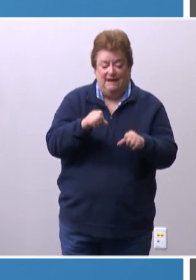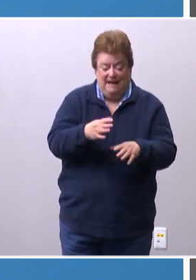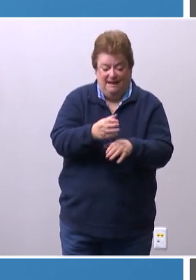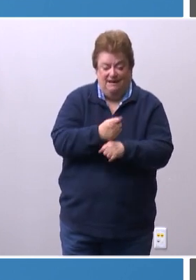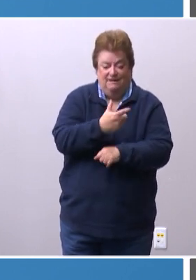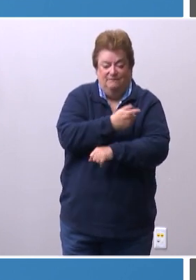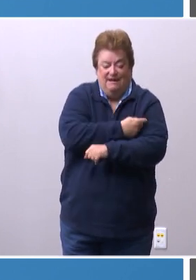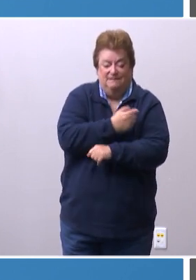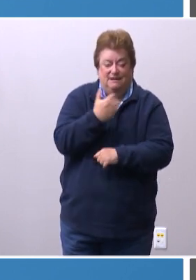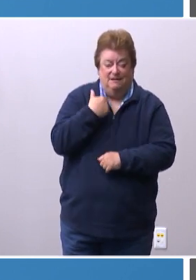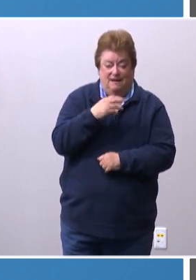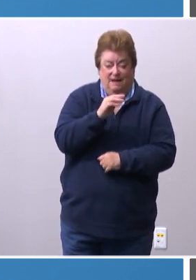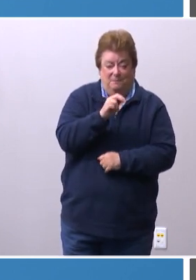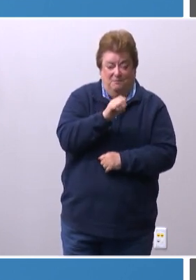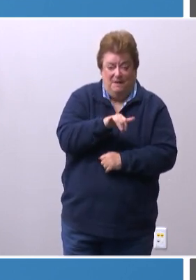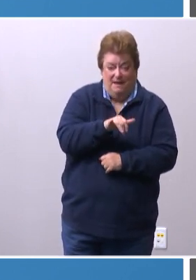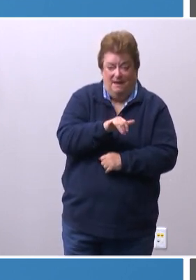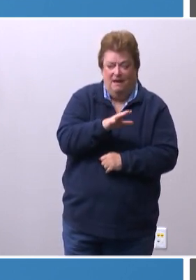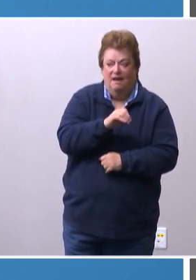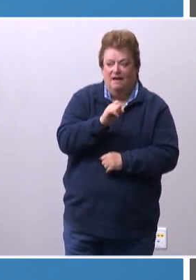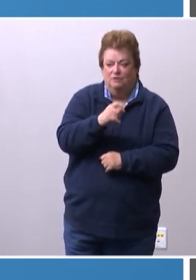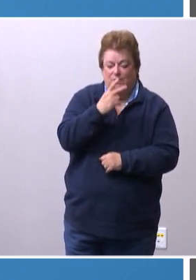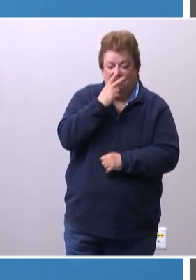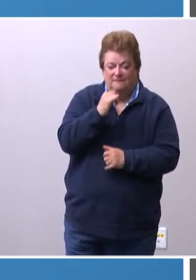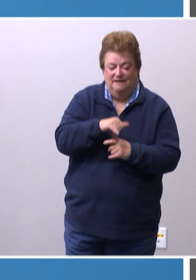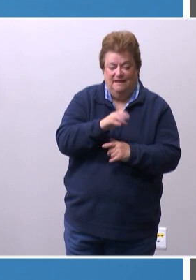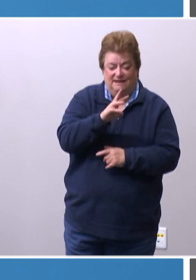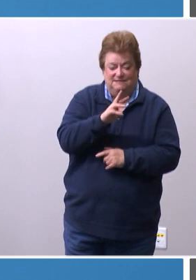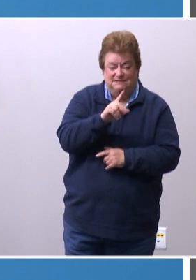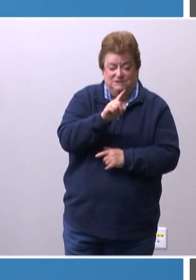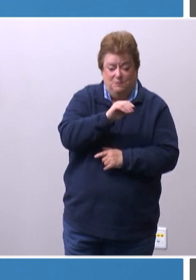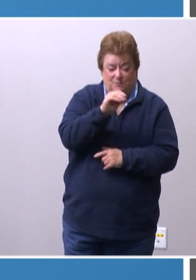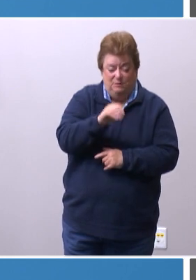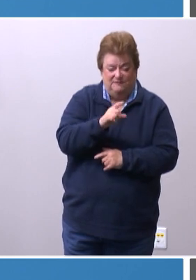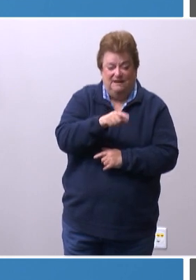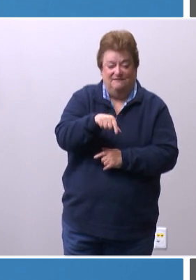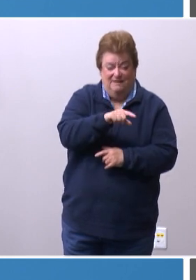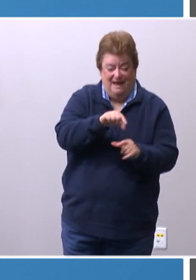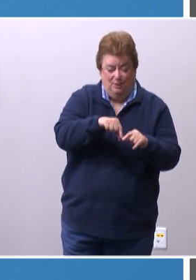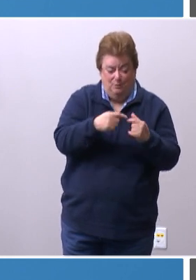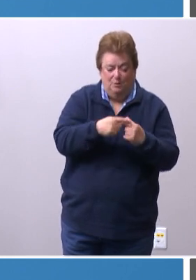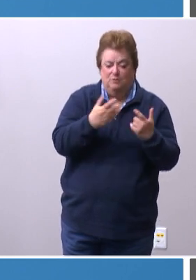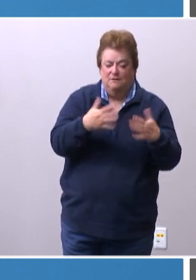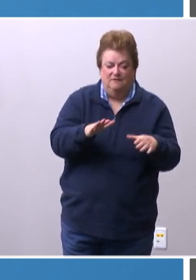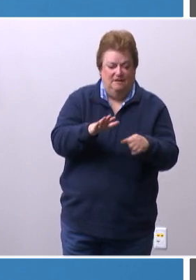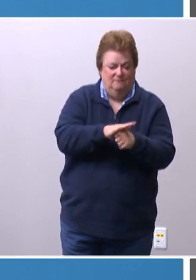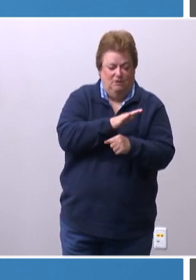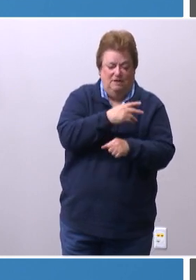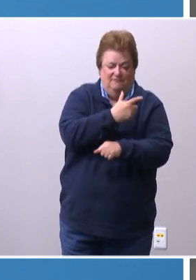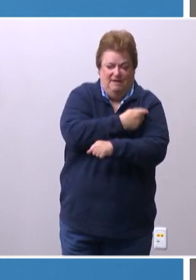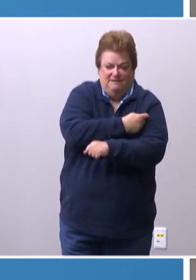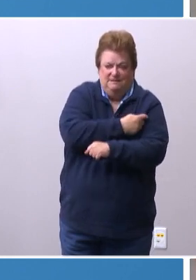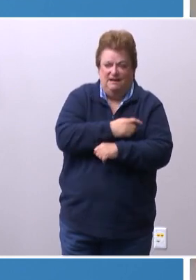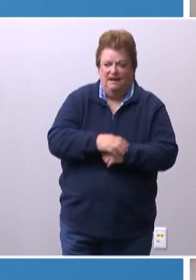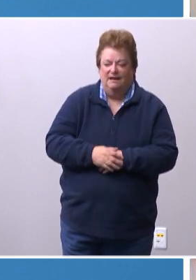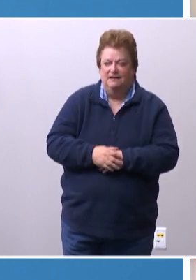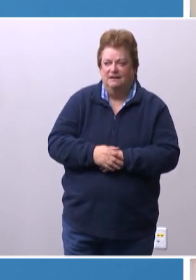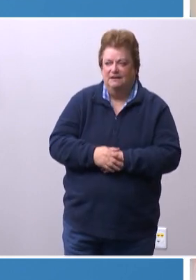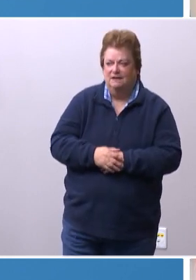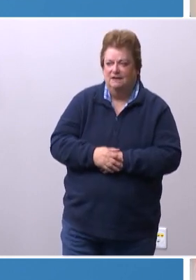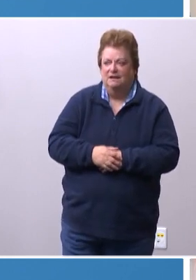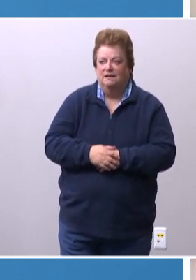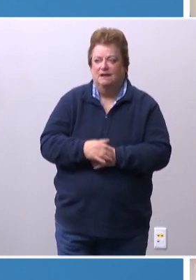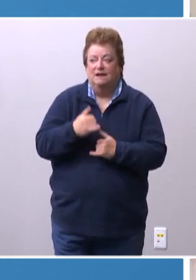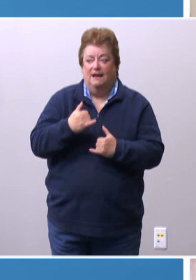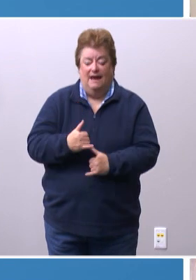vaccine in May, and you can see 61% of that age group is fully vaccinated. Vaccine approval